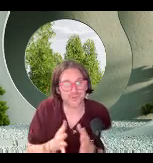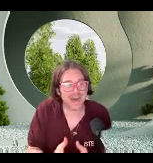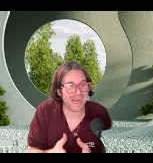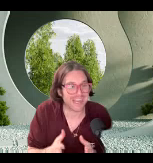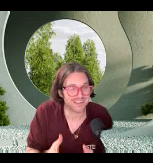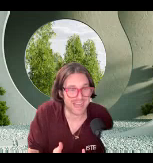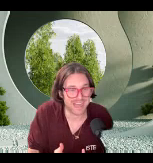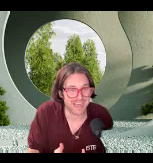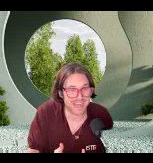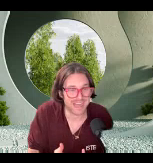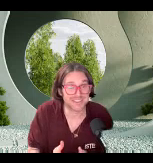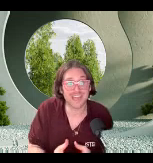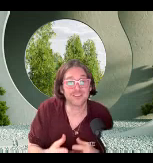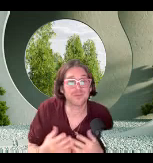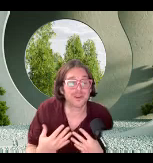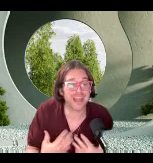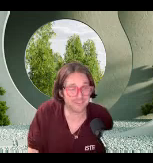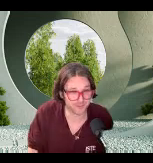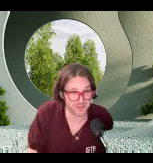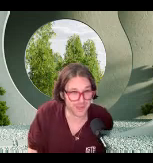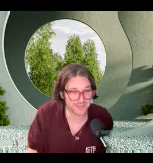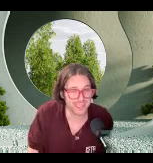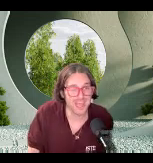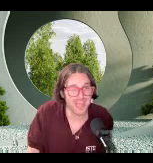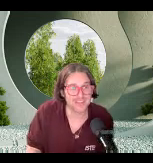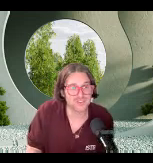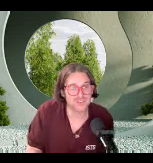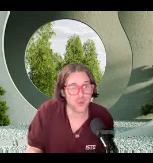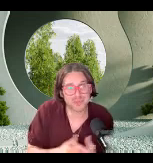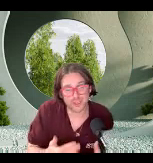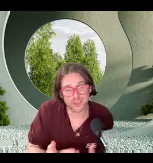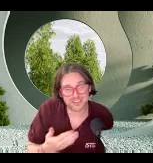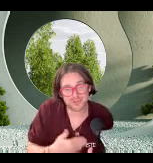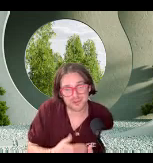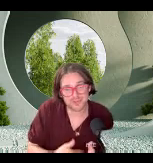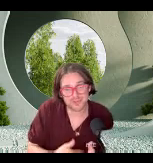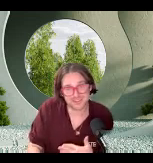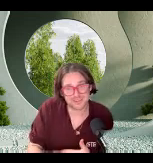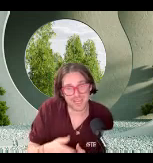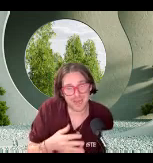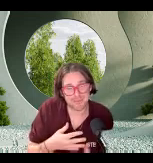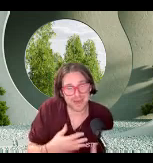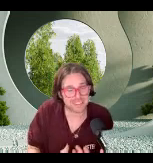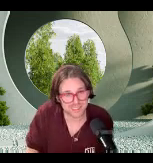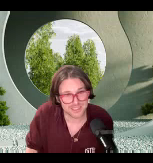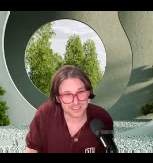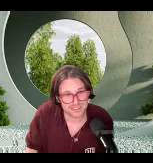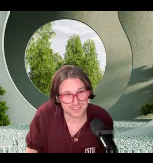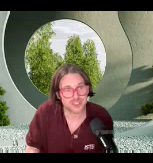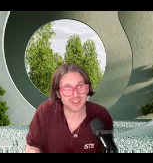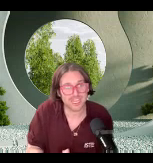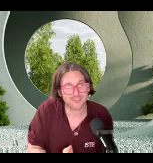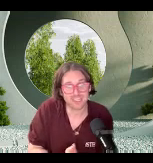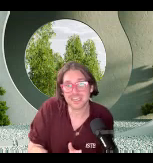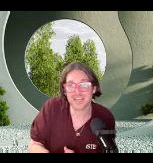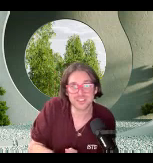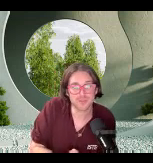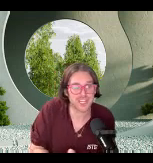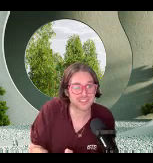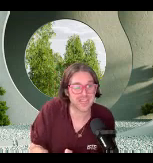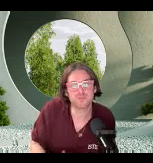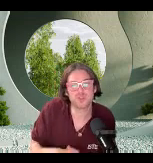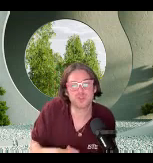casting that wide net. It is designed for everyone. And so when we look at some of these ideas, I want you to think